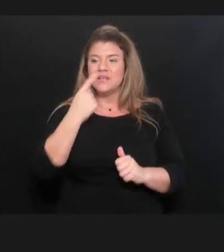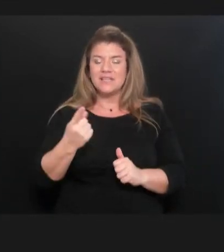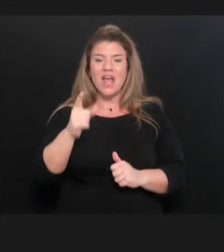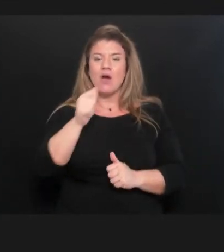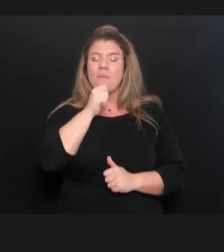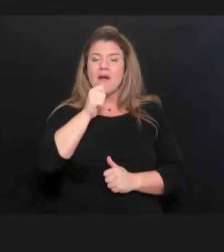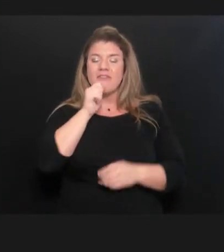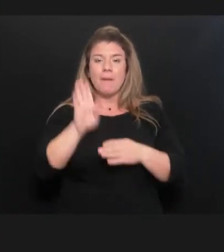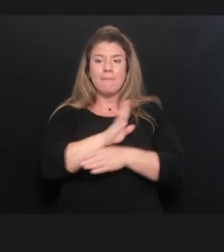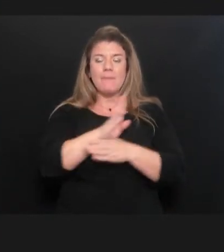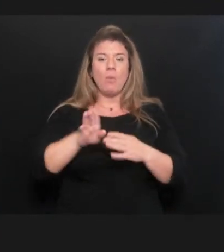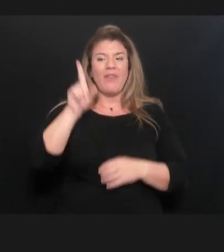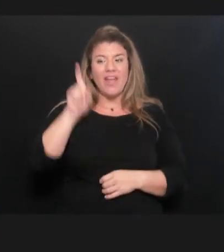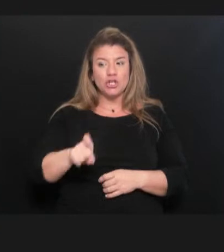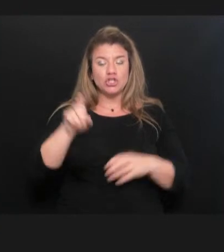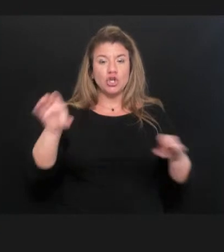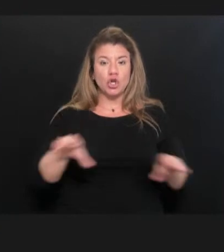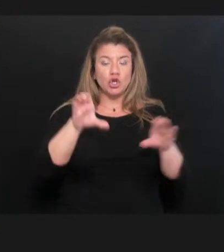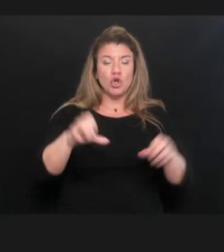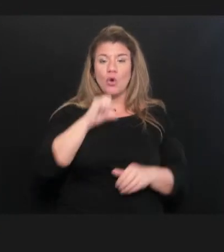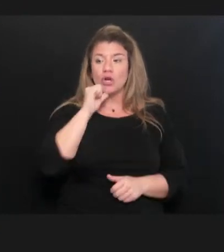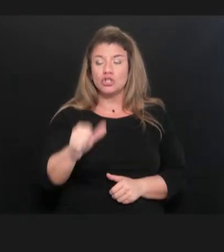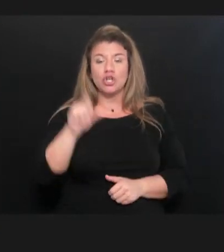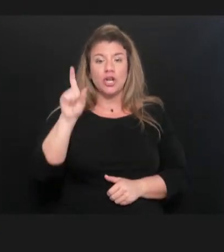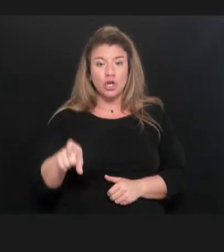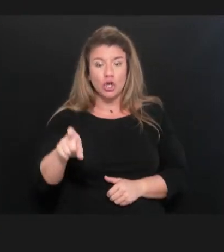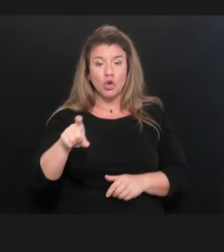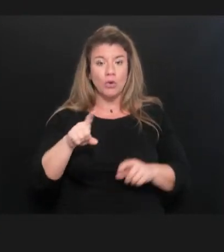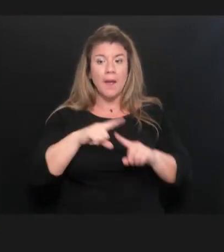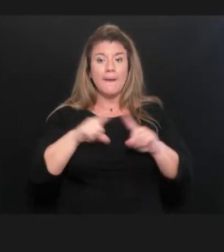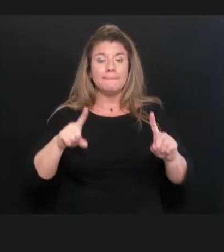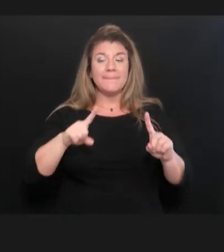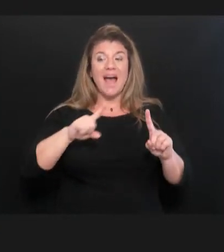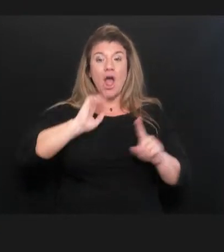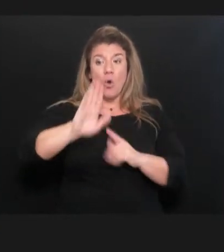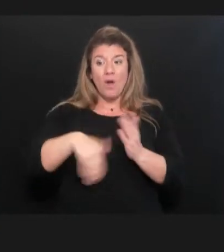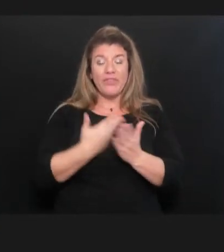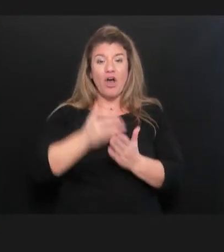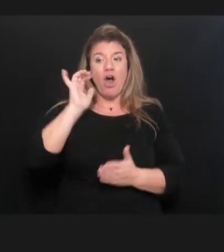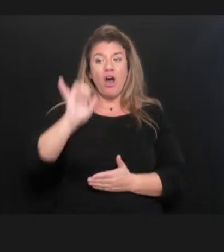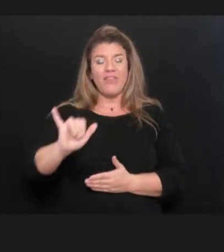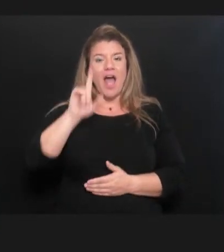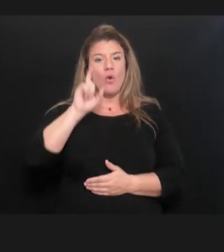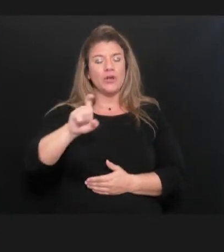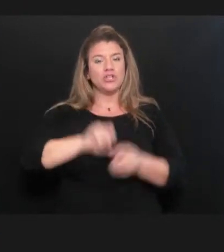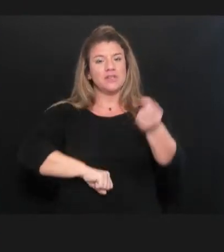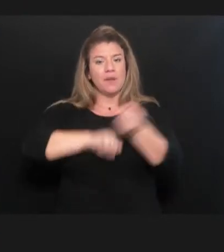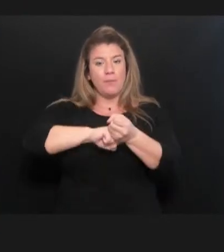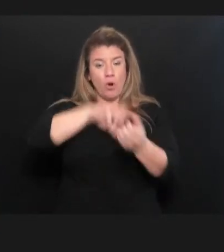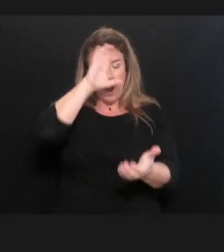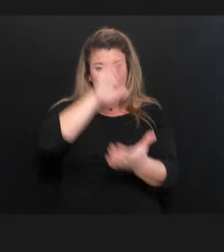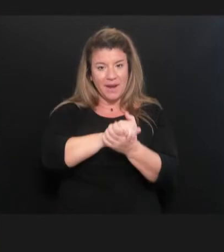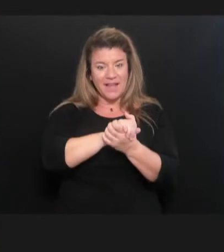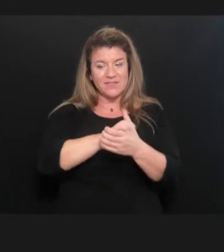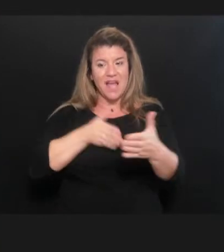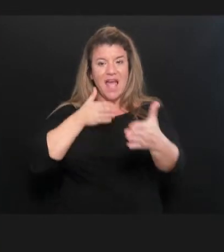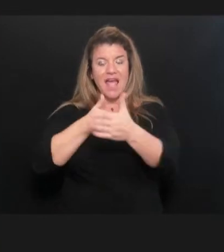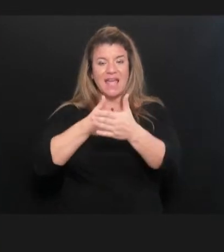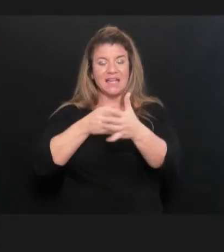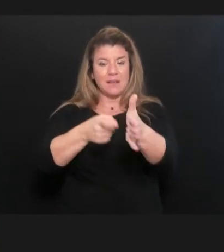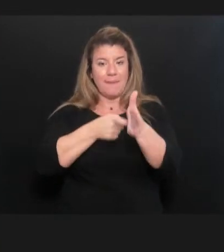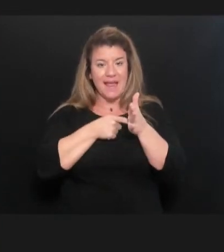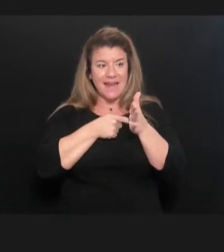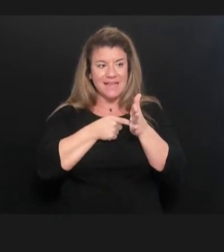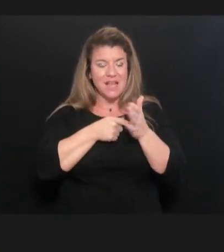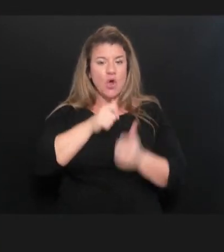they should do or what they shouldn't do. With all of that, we should stand rock solid in our beliefs against mandates, and we shouldn't